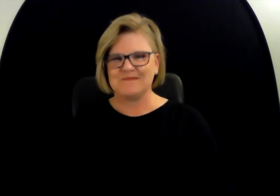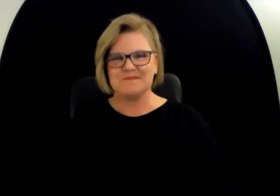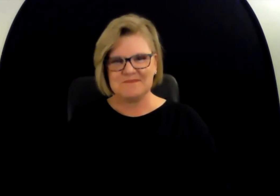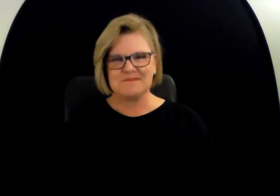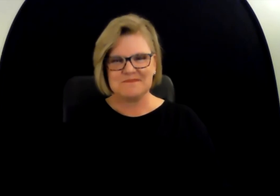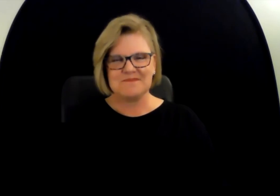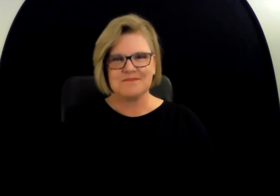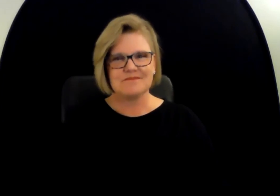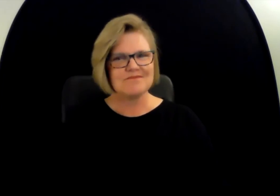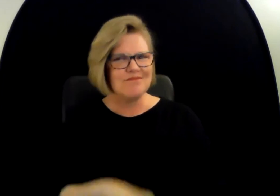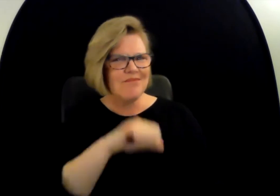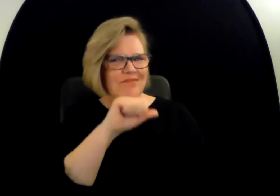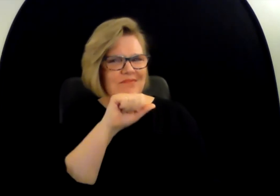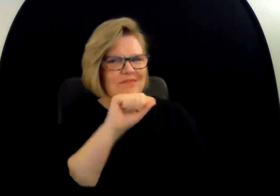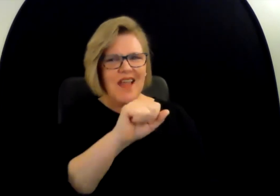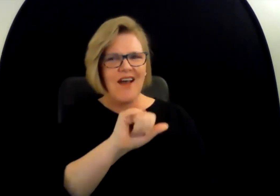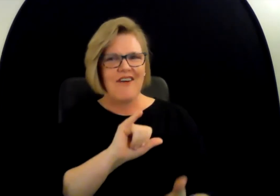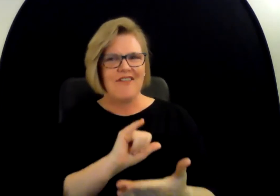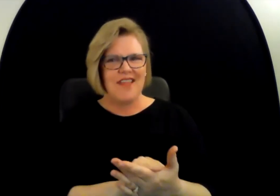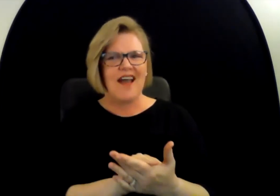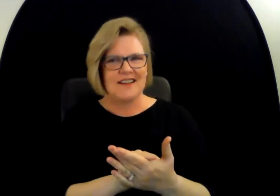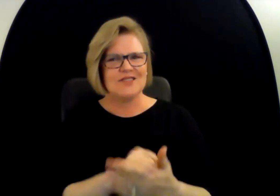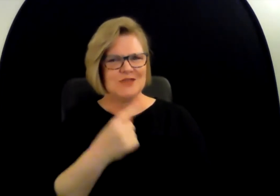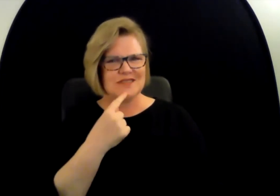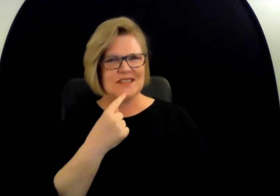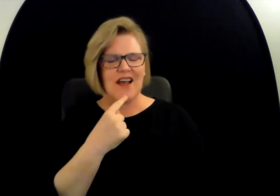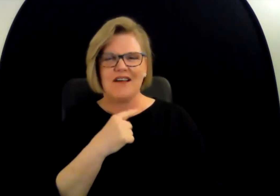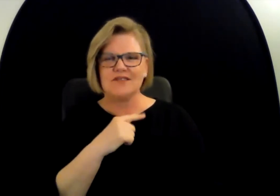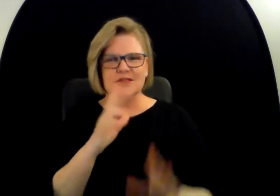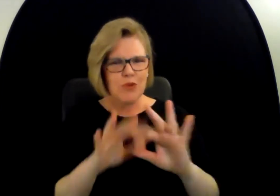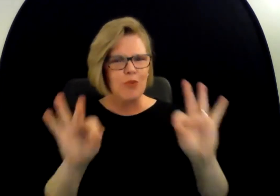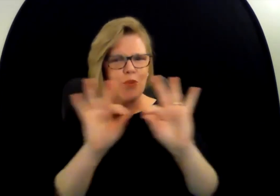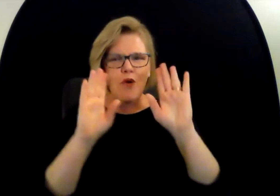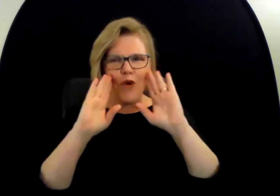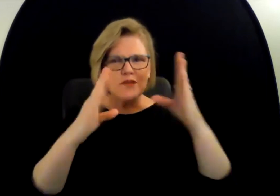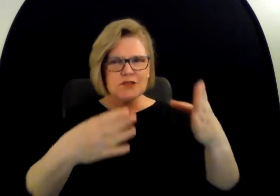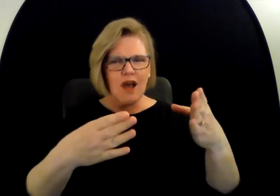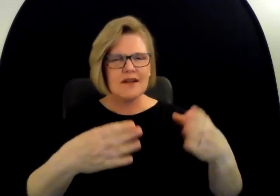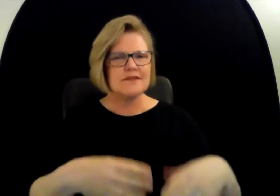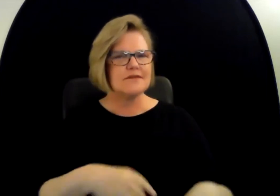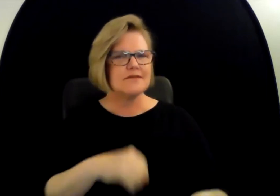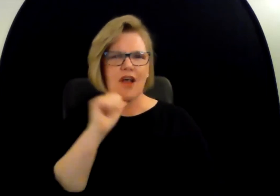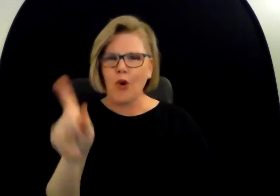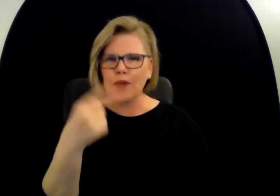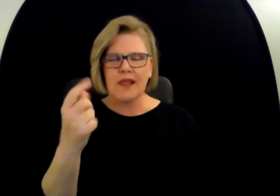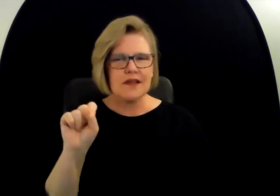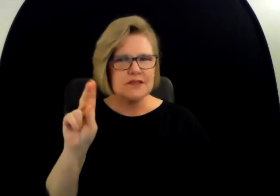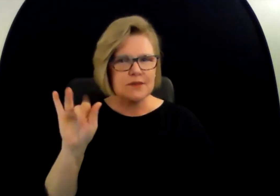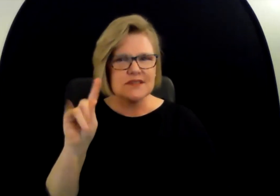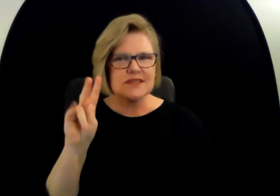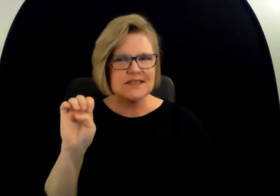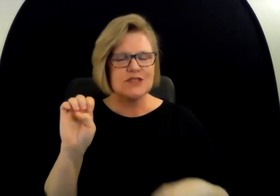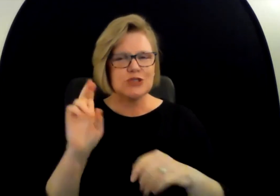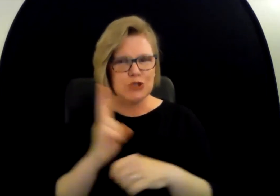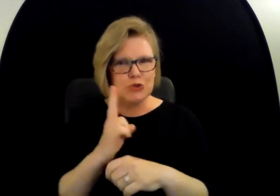I love that framing. I think that's so important that we focus not on the substance being used, but